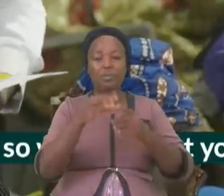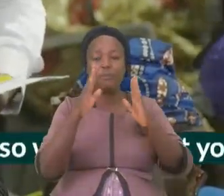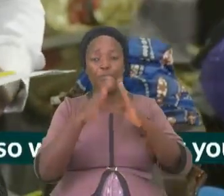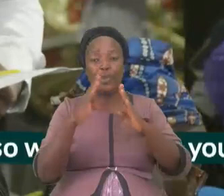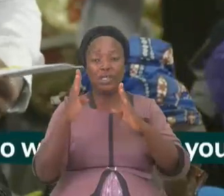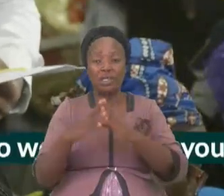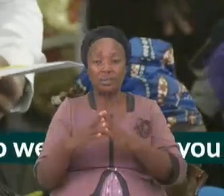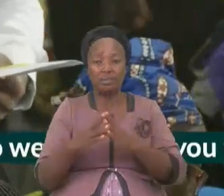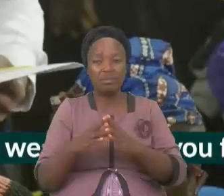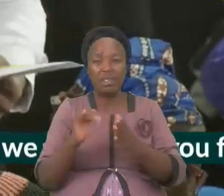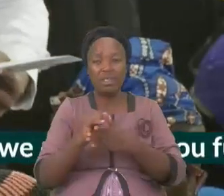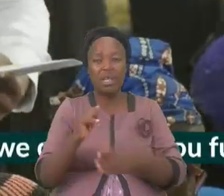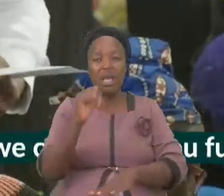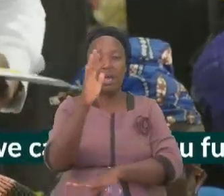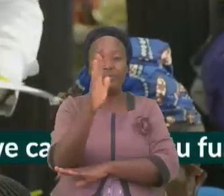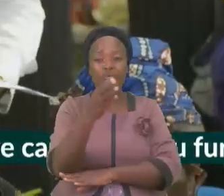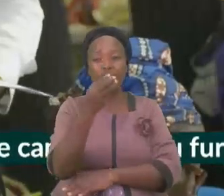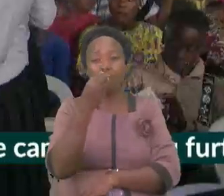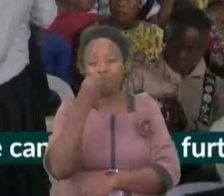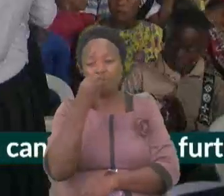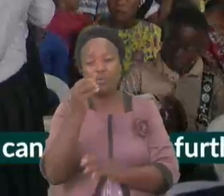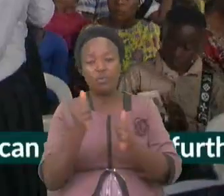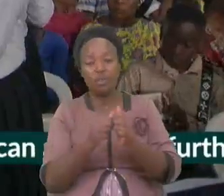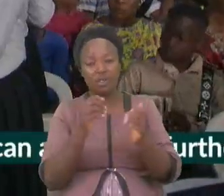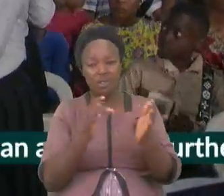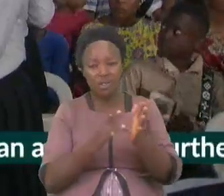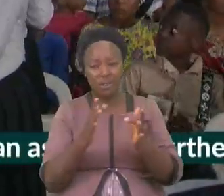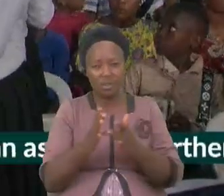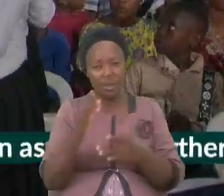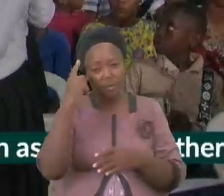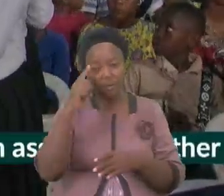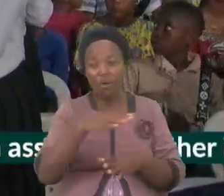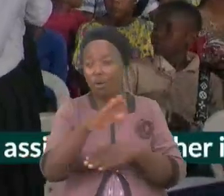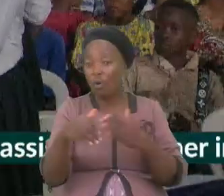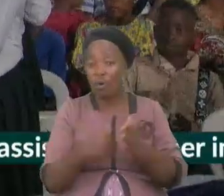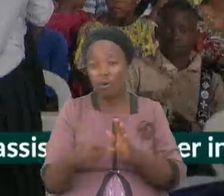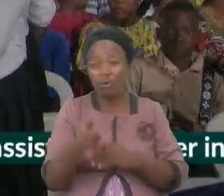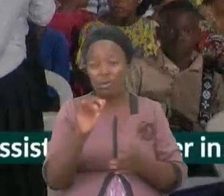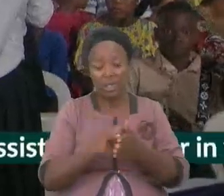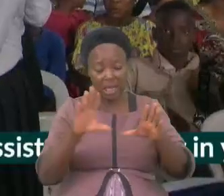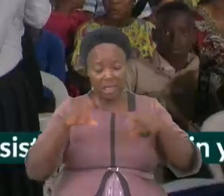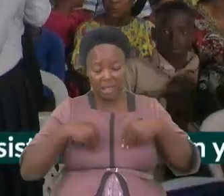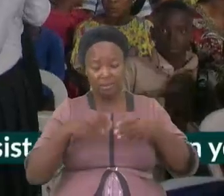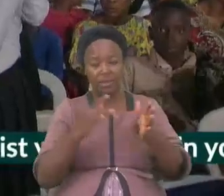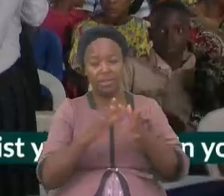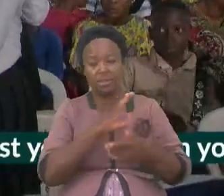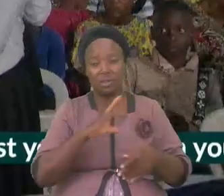lives to Jesus. And that meeting will hold tomorrow by 2:30